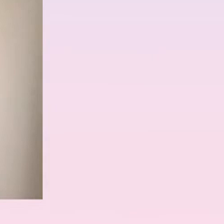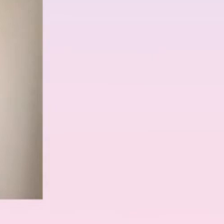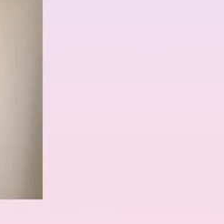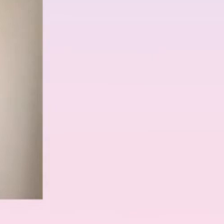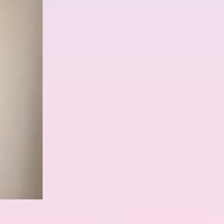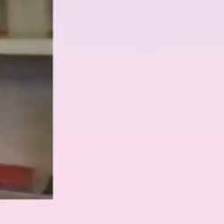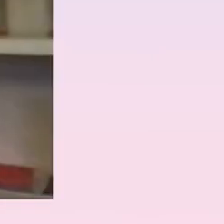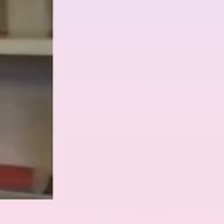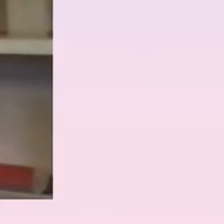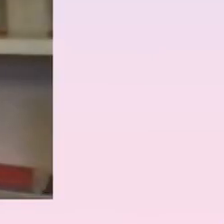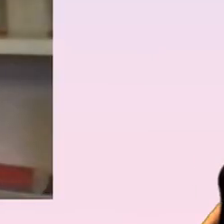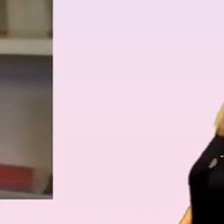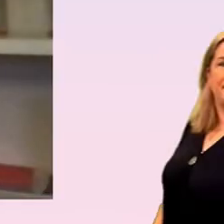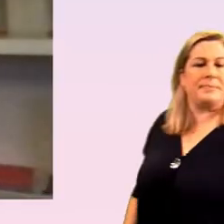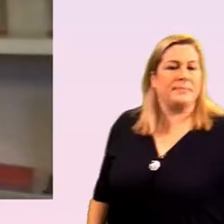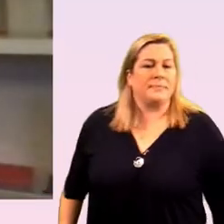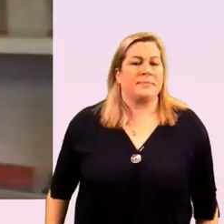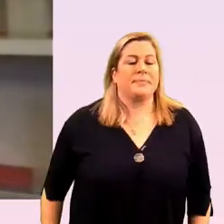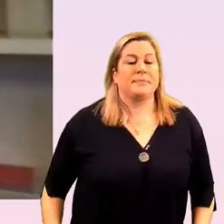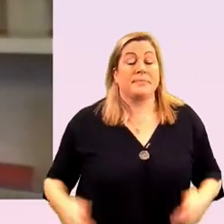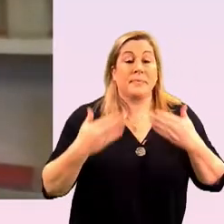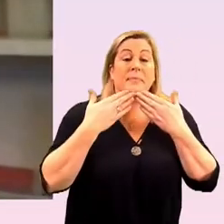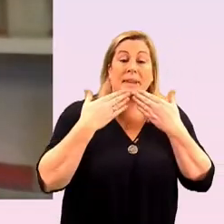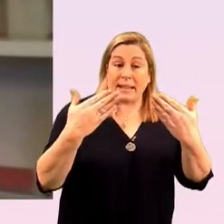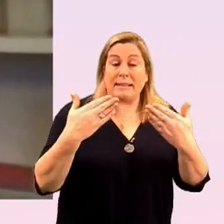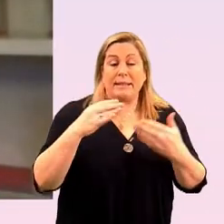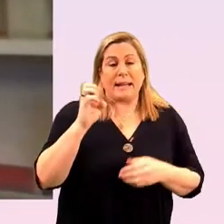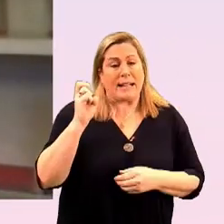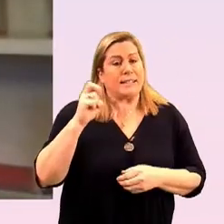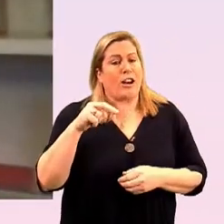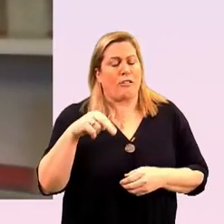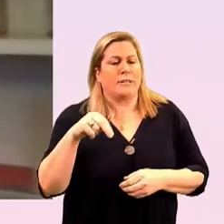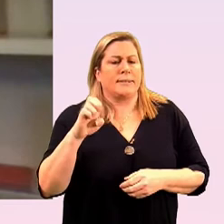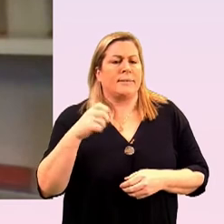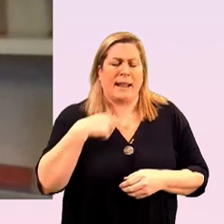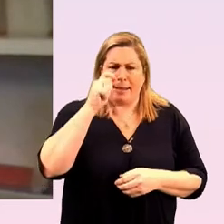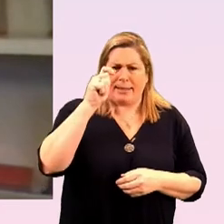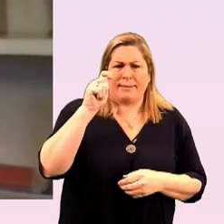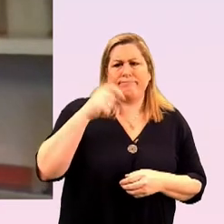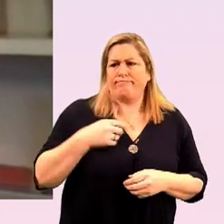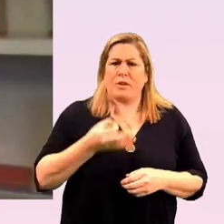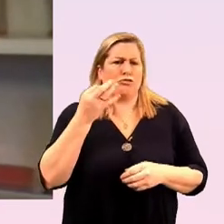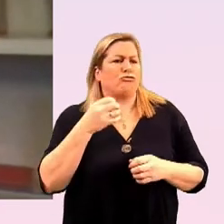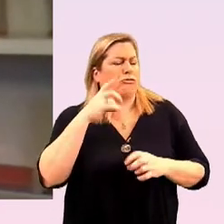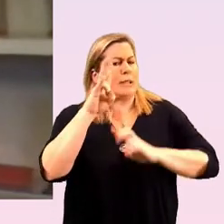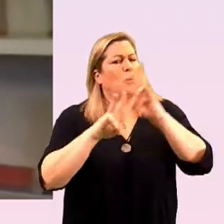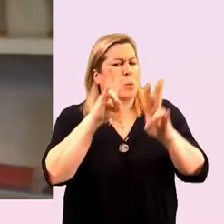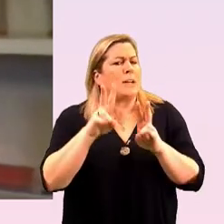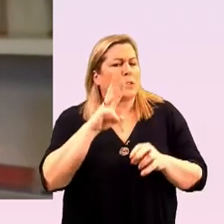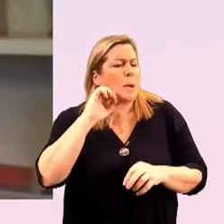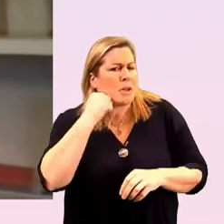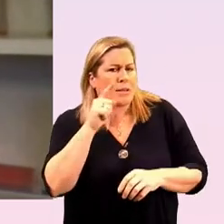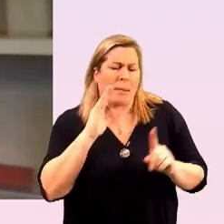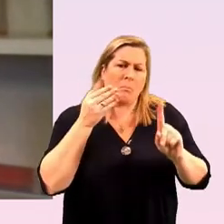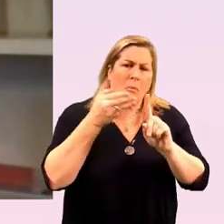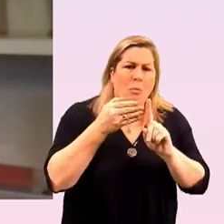Yeah, thanks, Éirénne. Look, I think it's a great question. And I think it comes back to kind of that purpose and ambition you